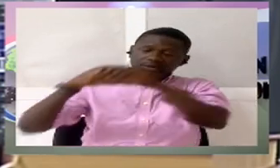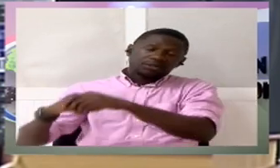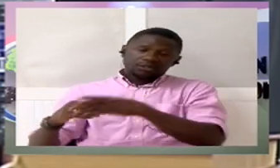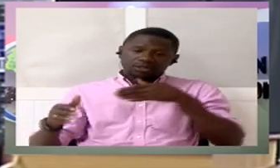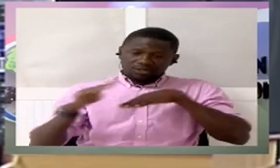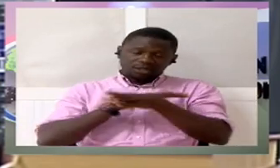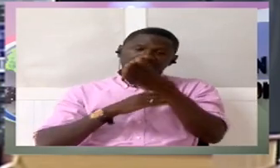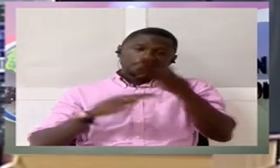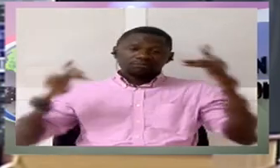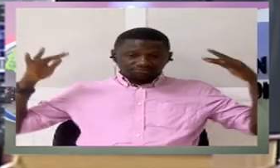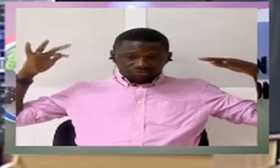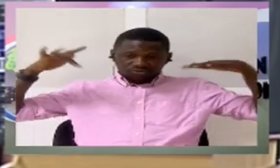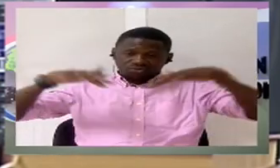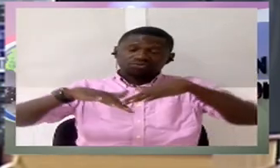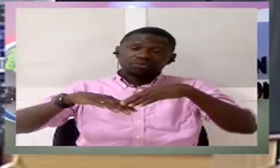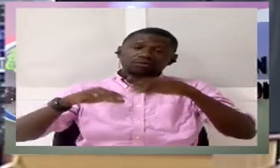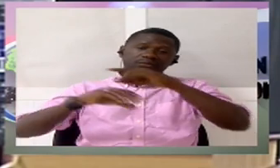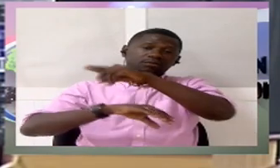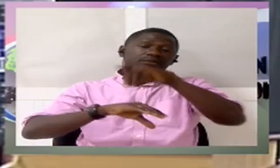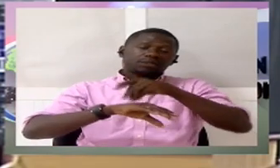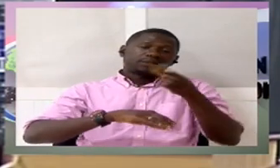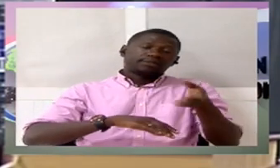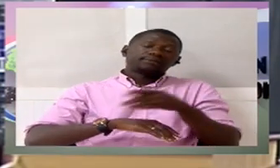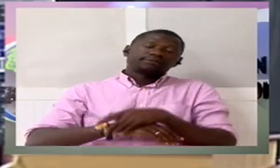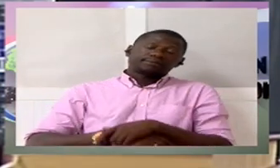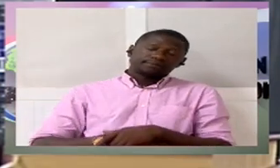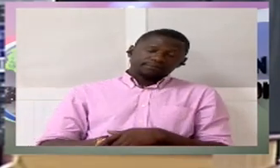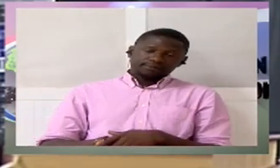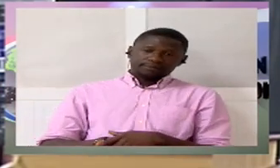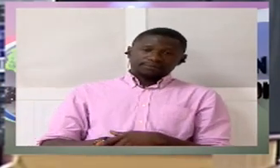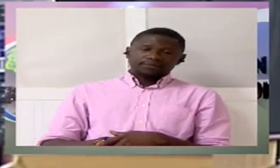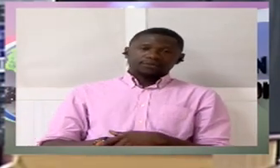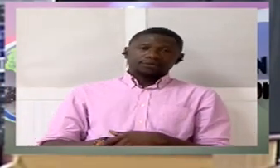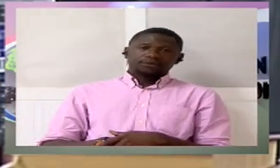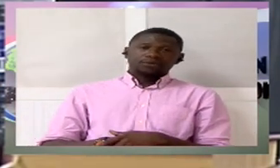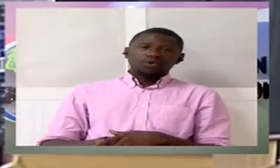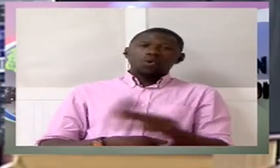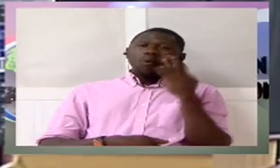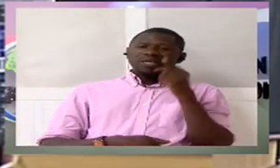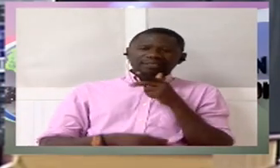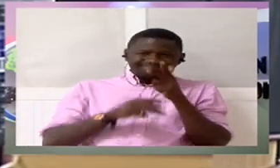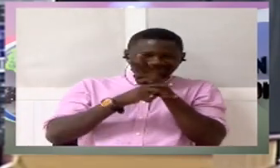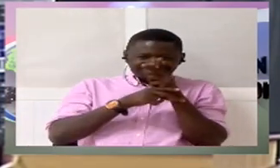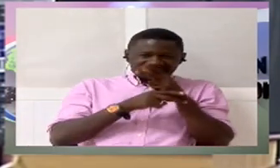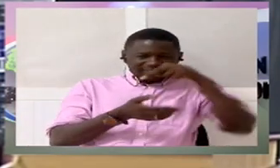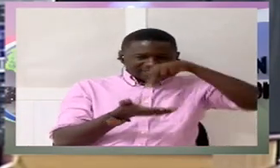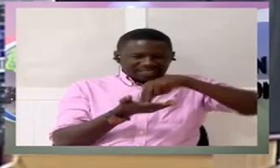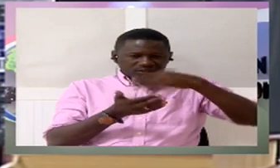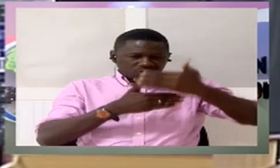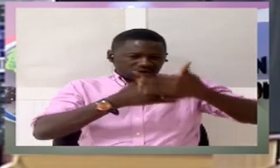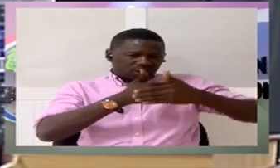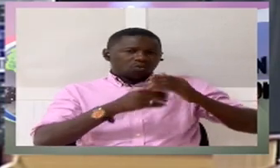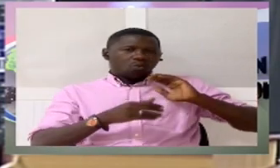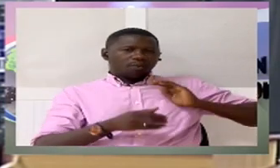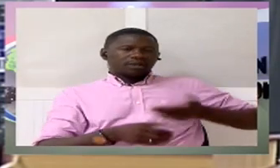150 women, now it's somebody. I brought 150 women, those are the ones I took there. When she stood close to that